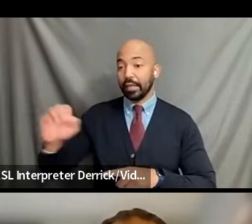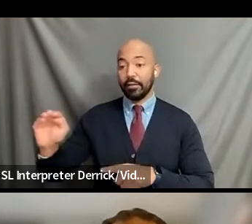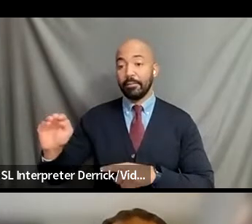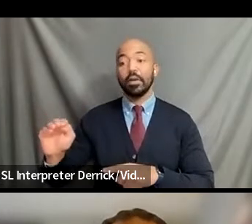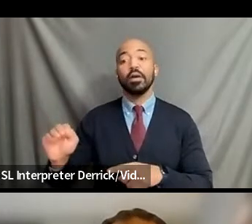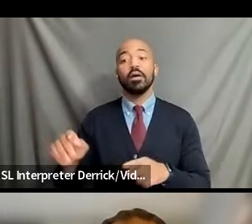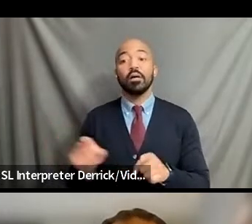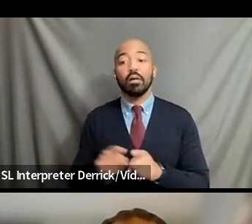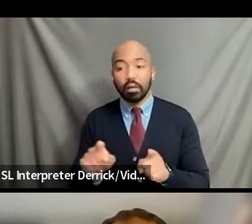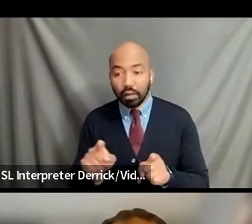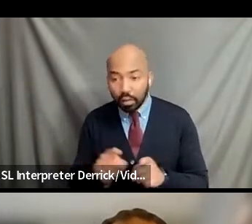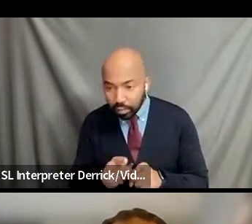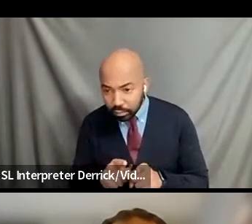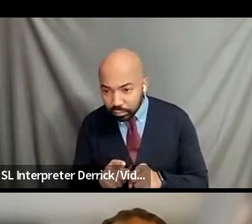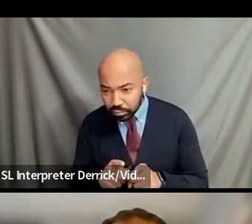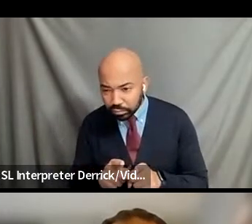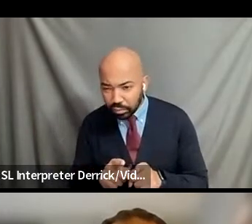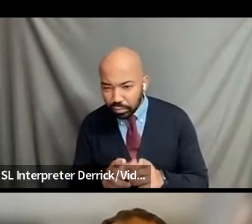like how should